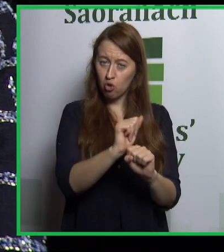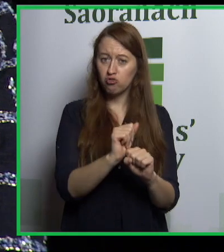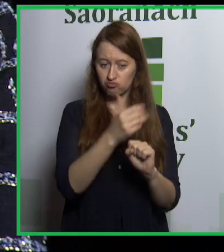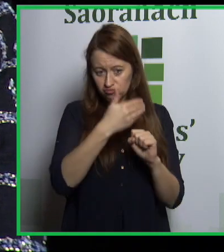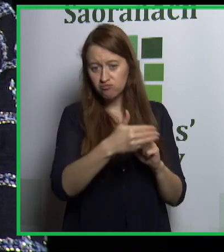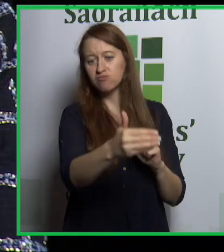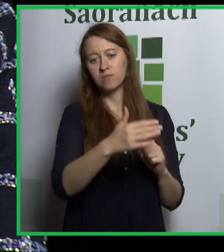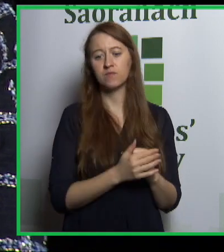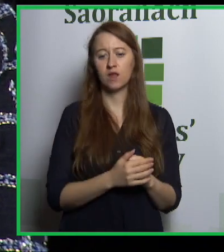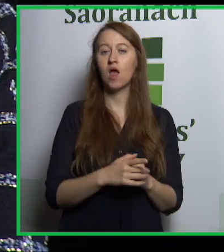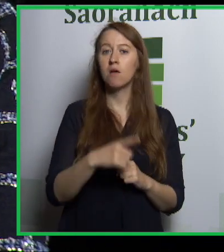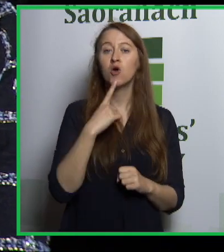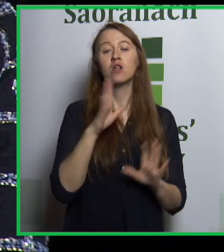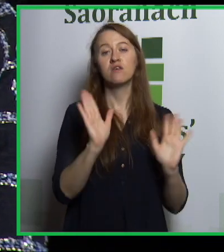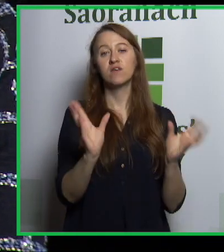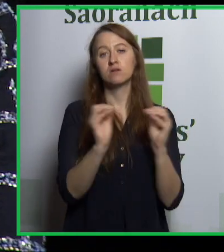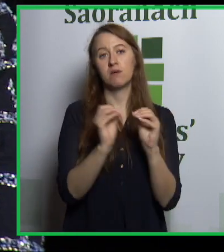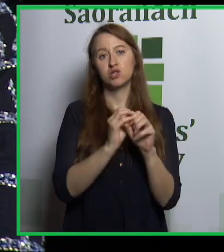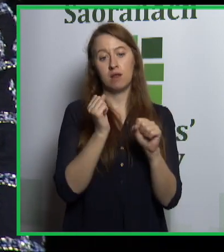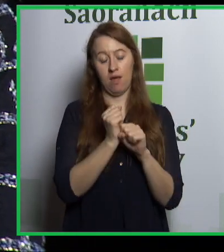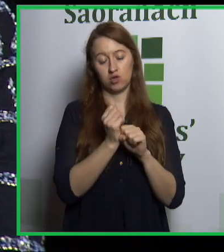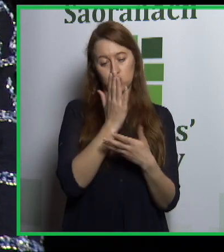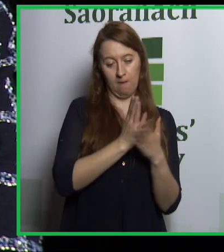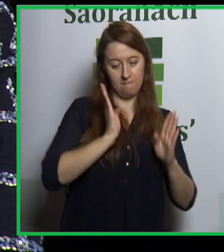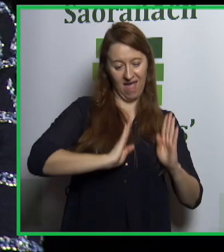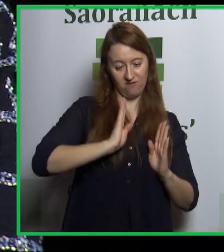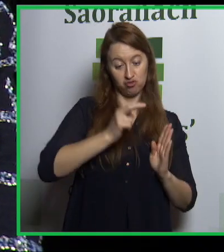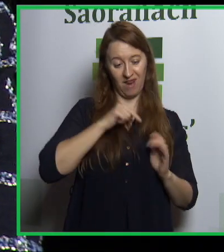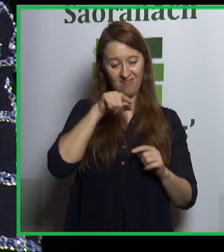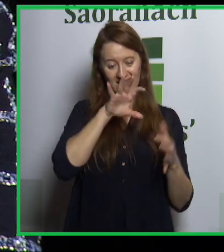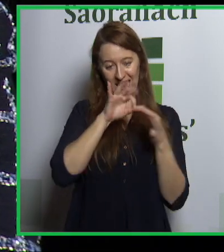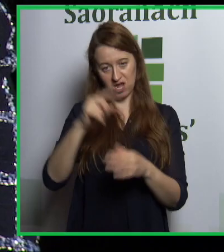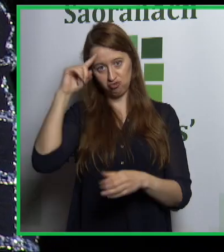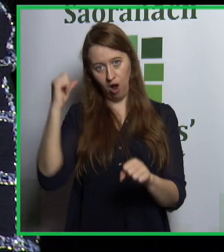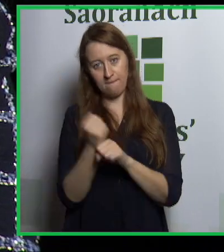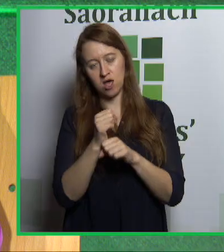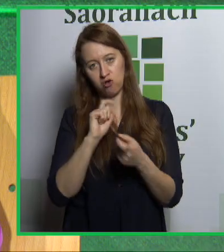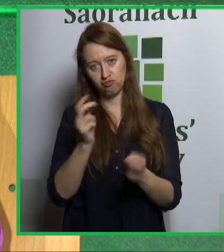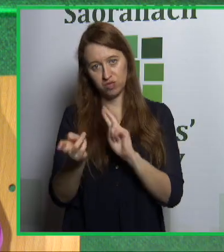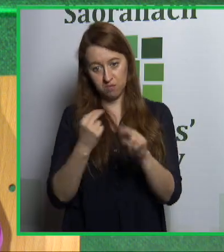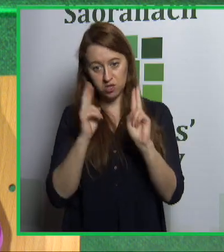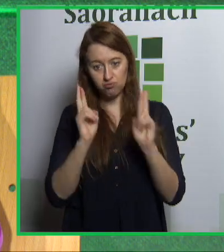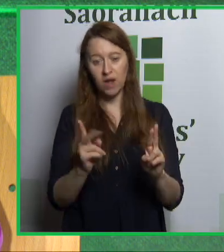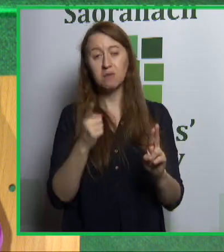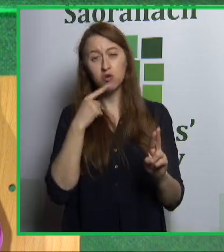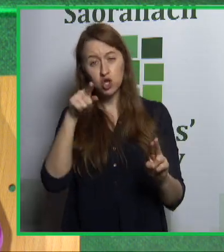scene for us, a trauma response, do we just need to meet people where they are? You need to hear what